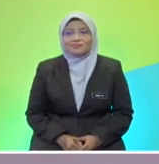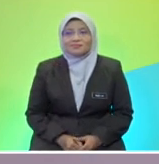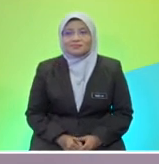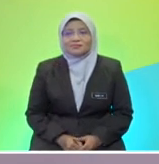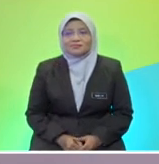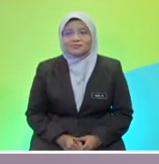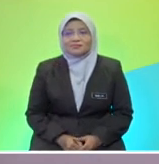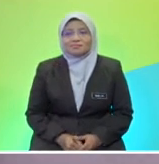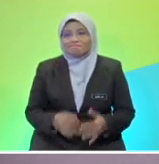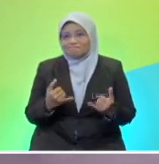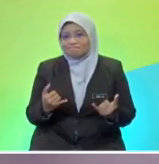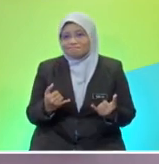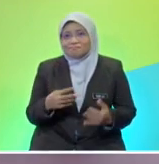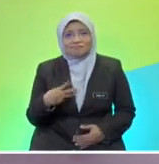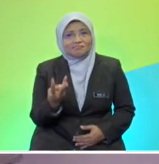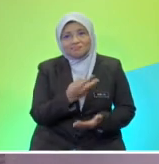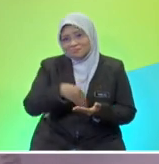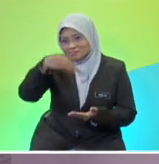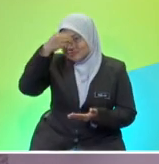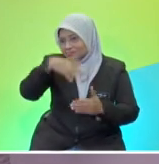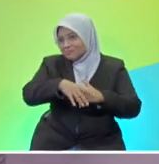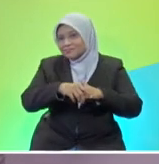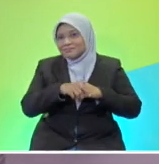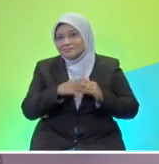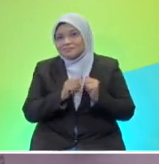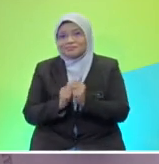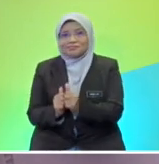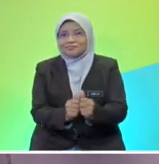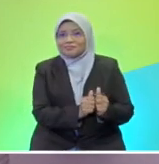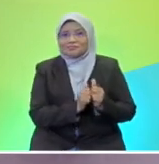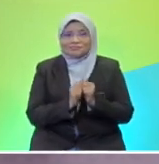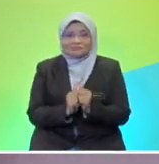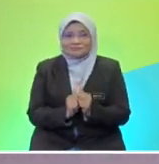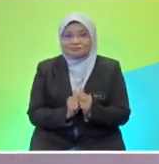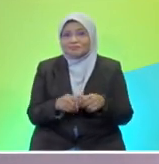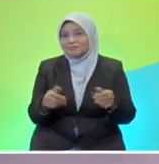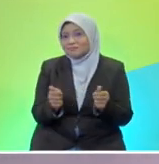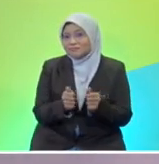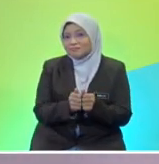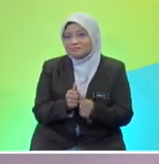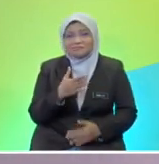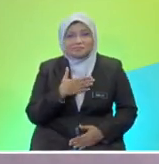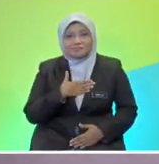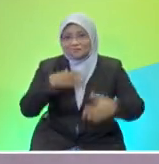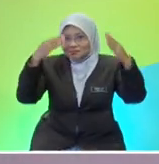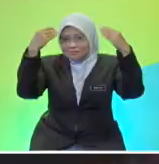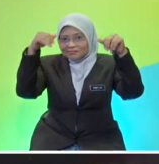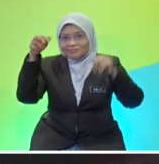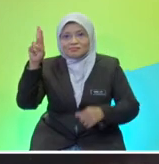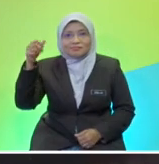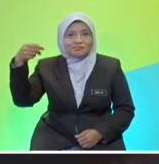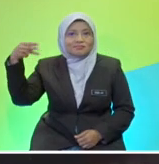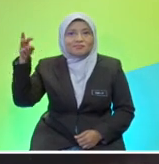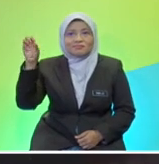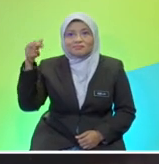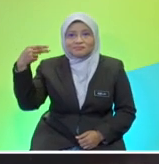preschool slot, we are learning English together, definitely our favourite subject. And with me is Teacher Rahma. Teacher Rahma, there are so many